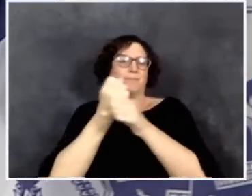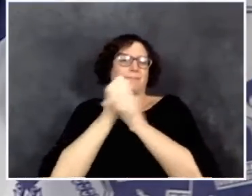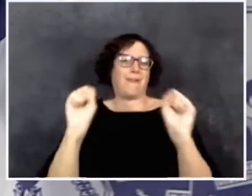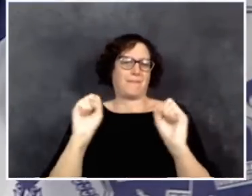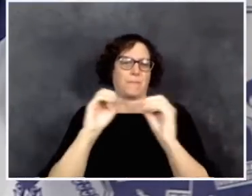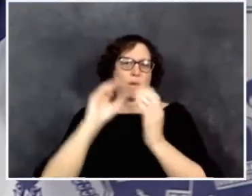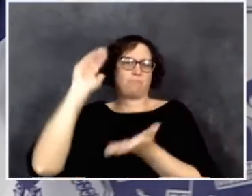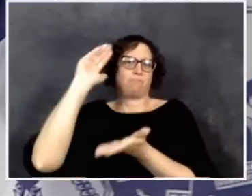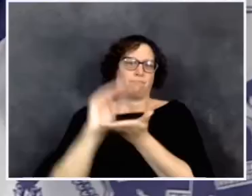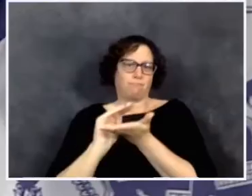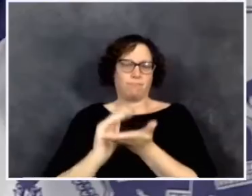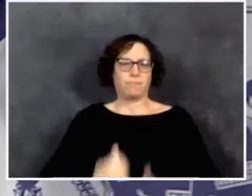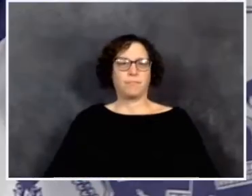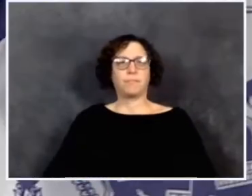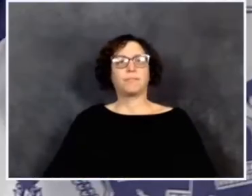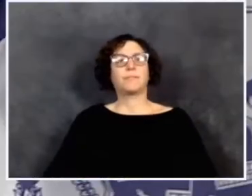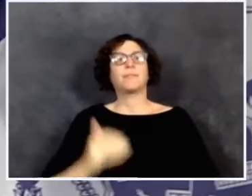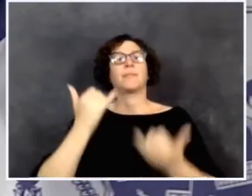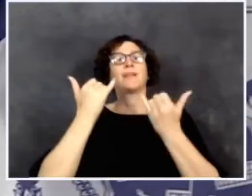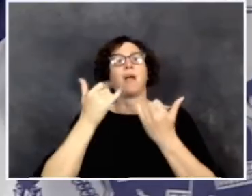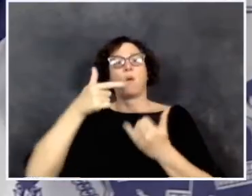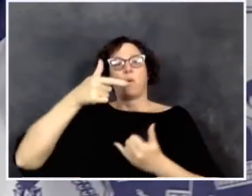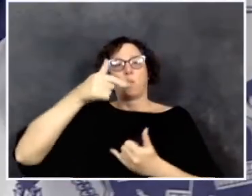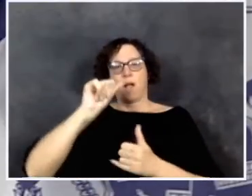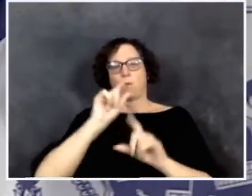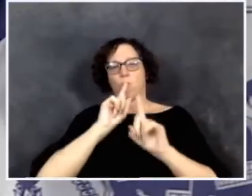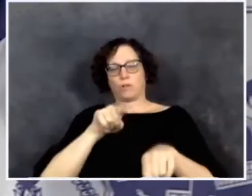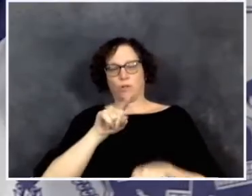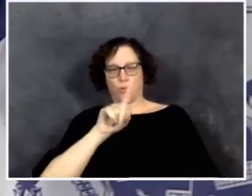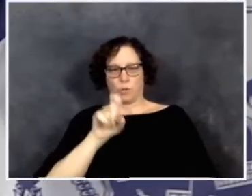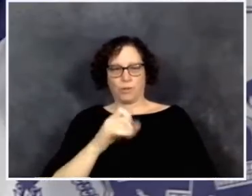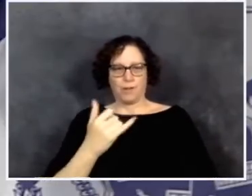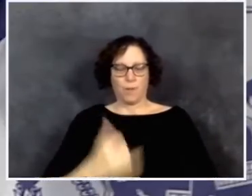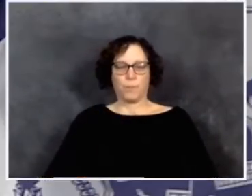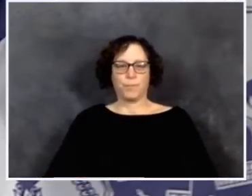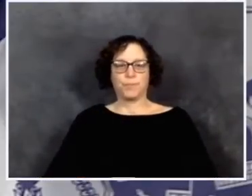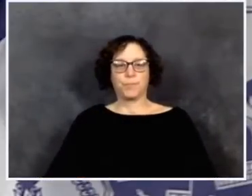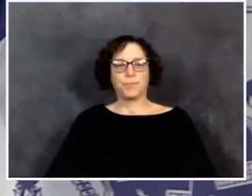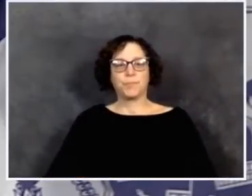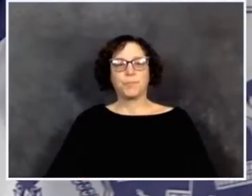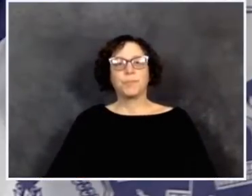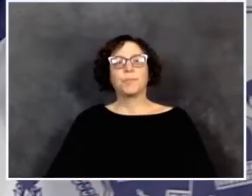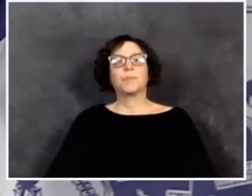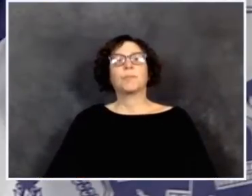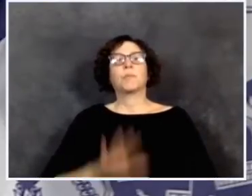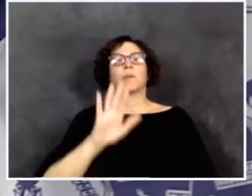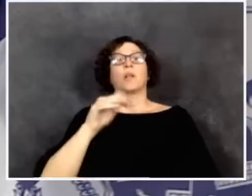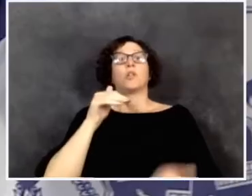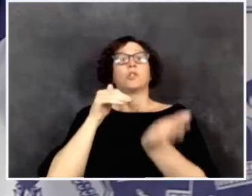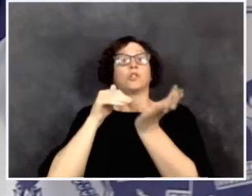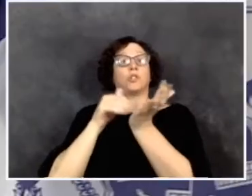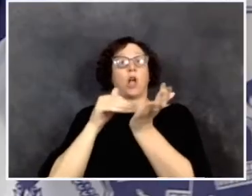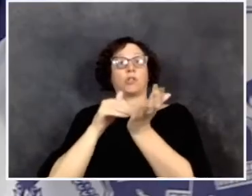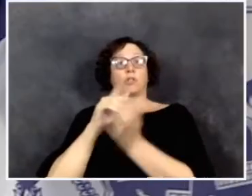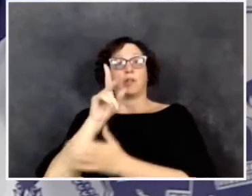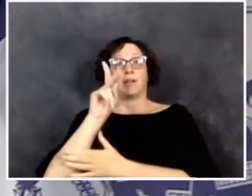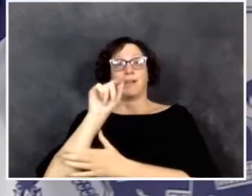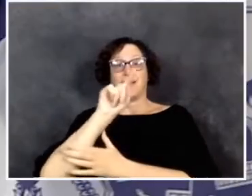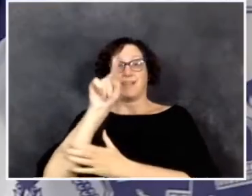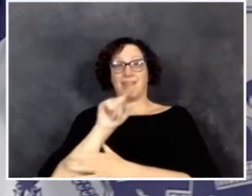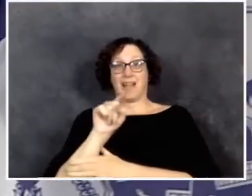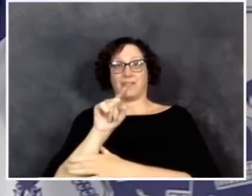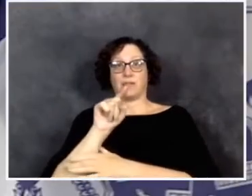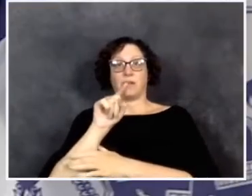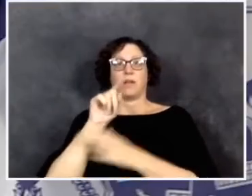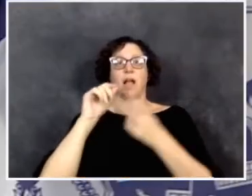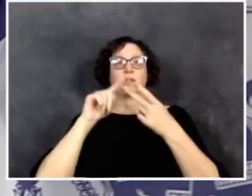now begin our Q&A. As a reminder, we have Dr. Katz and Dr. Barbeau also on the line. First question will go to Miles from